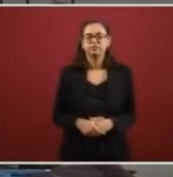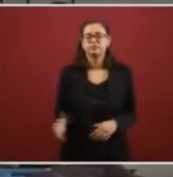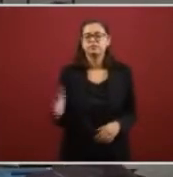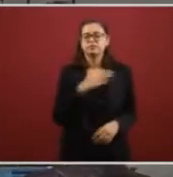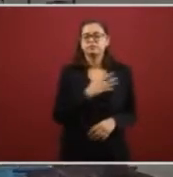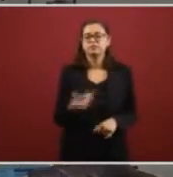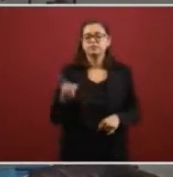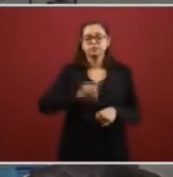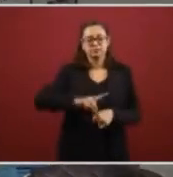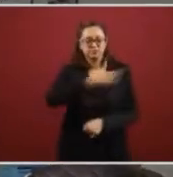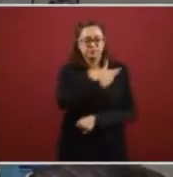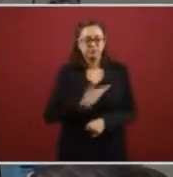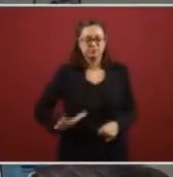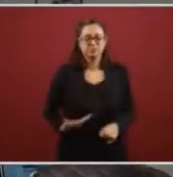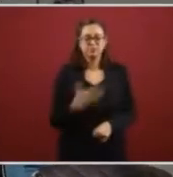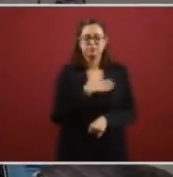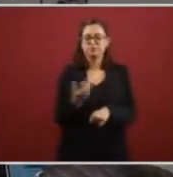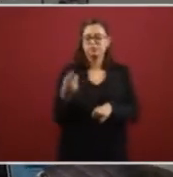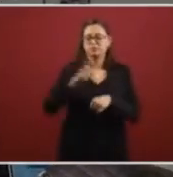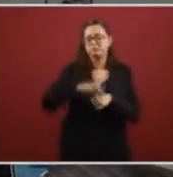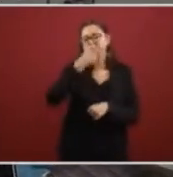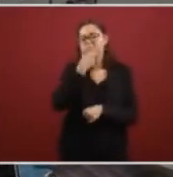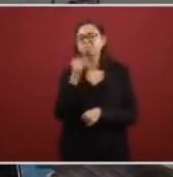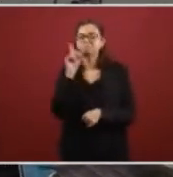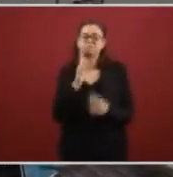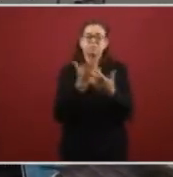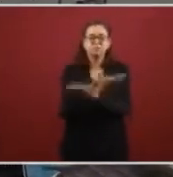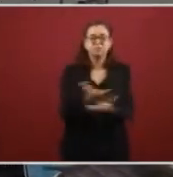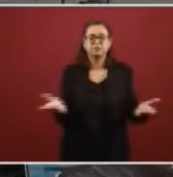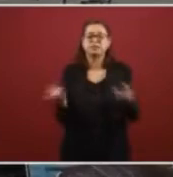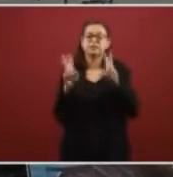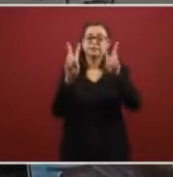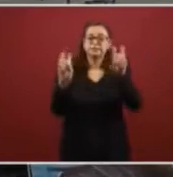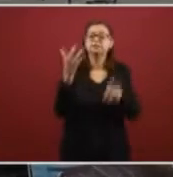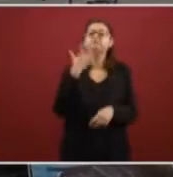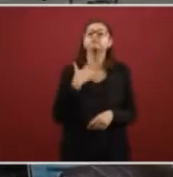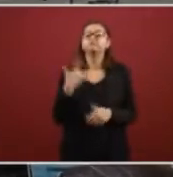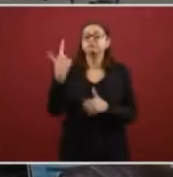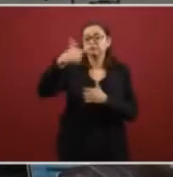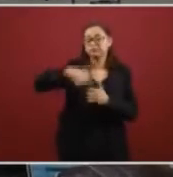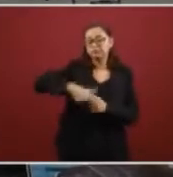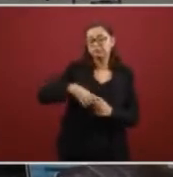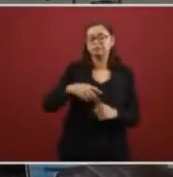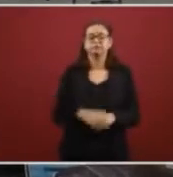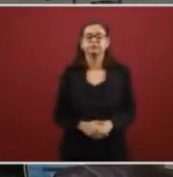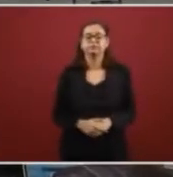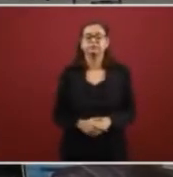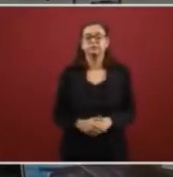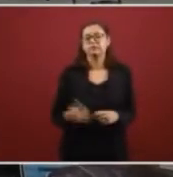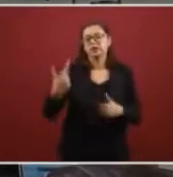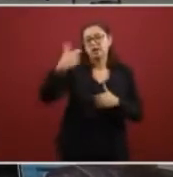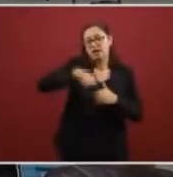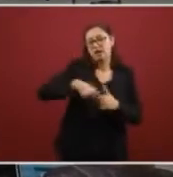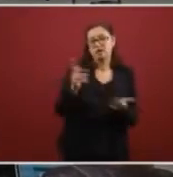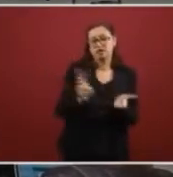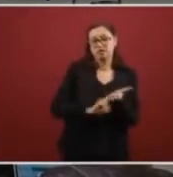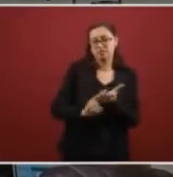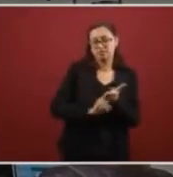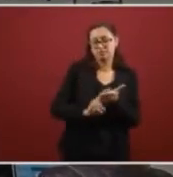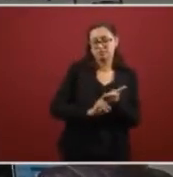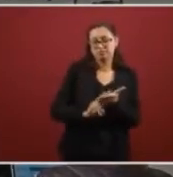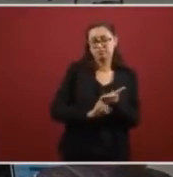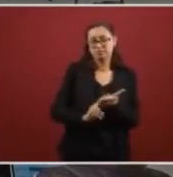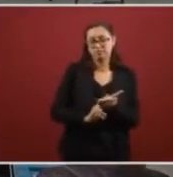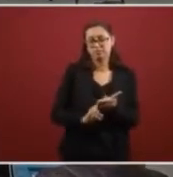Hello, Mr. President, and hello to everyone. The prices of gasoline, regular